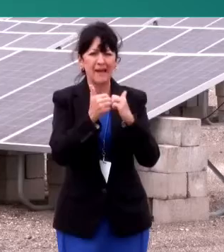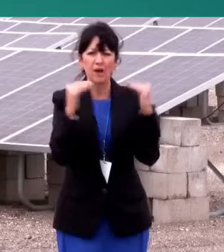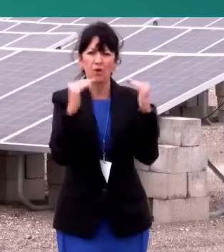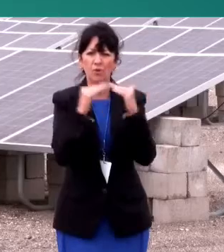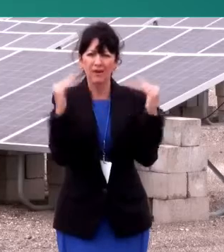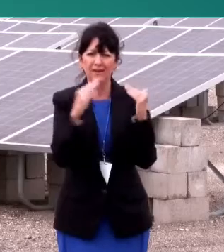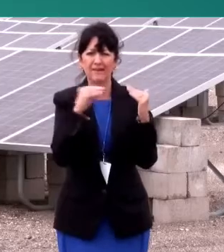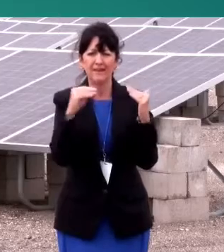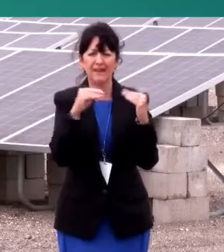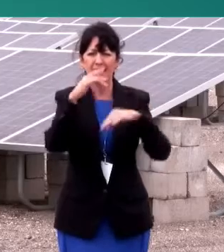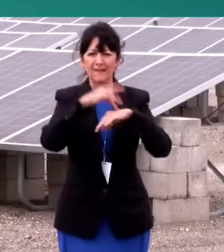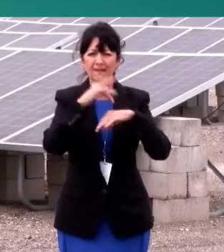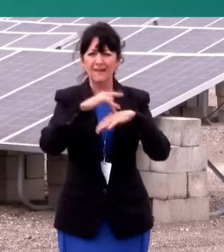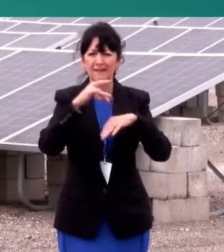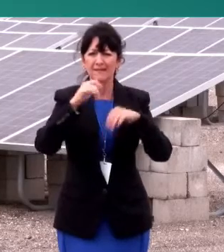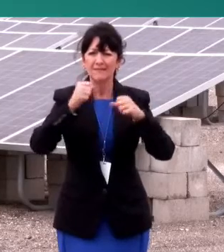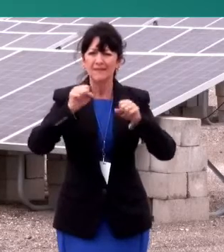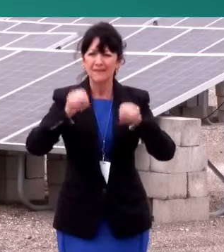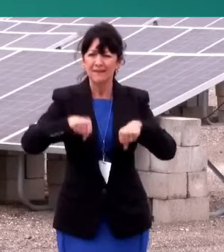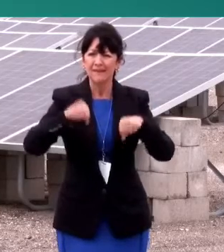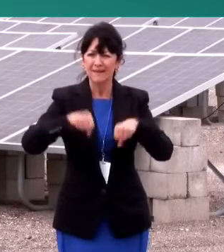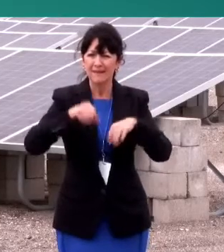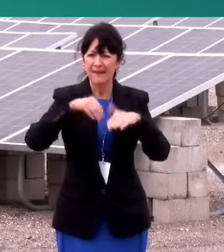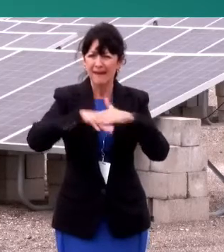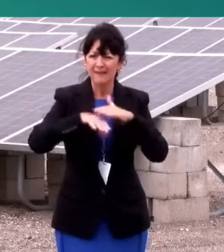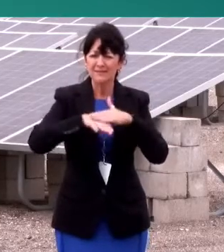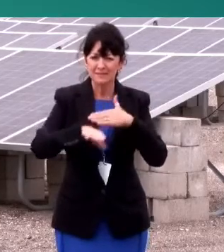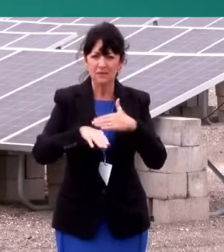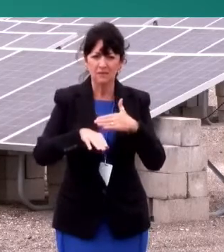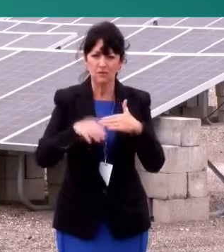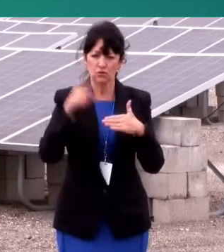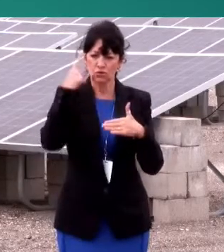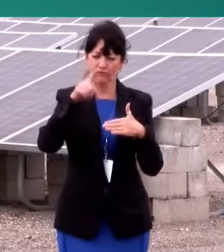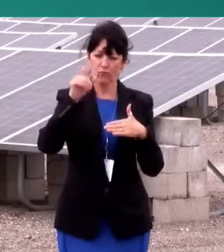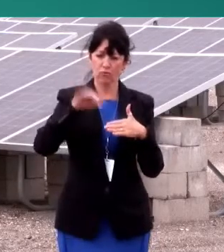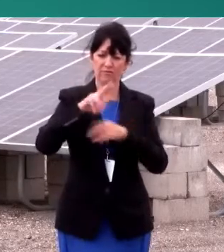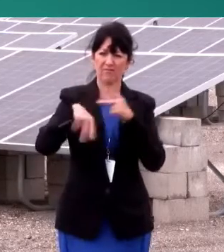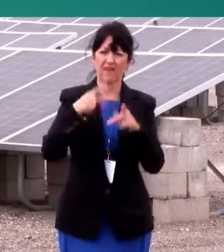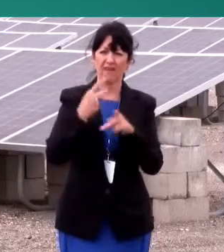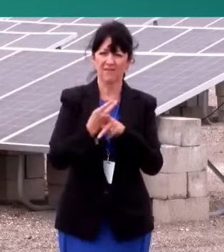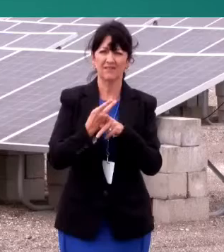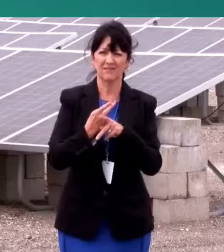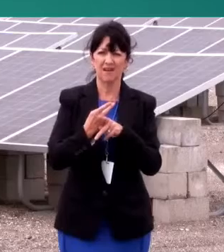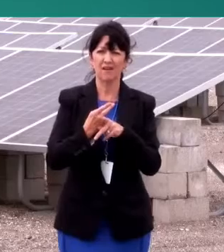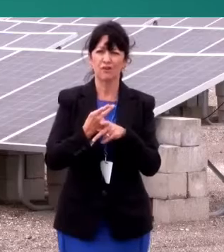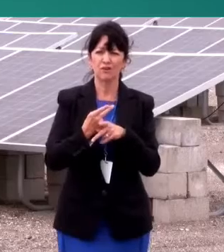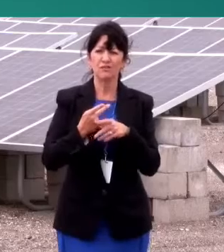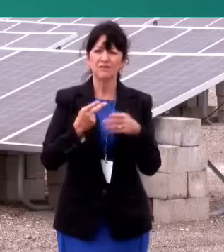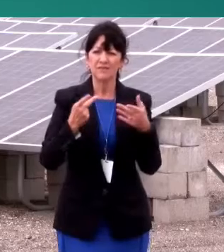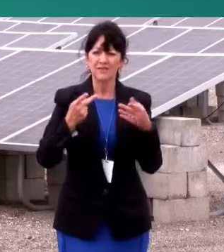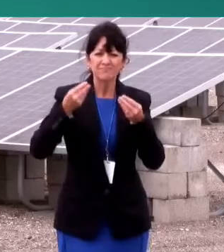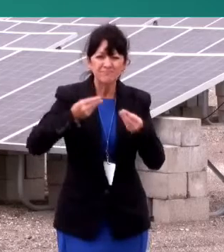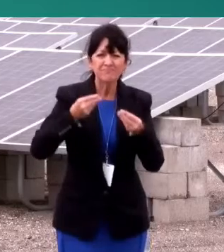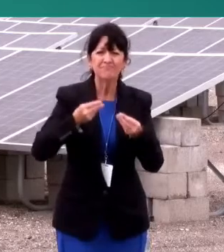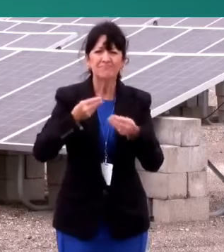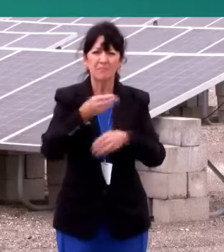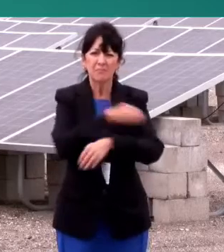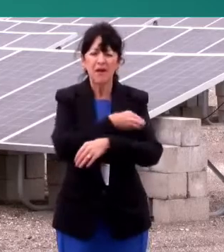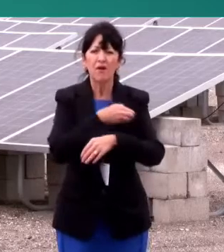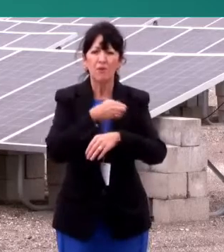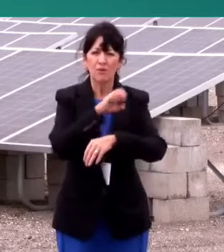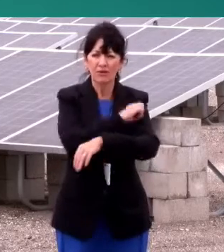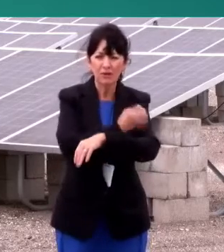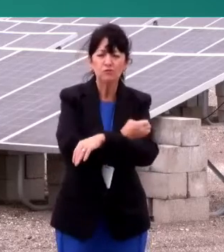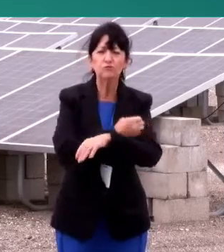renewable energy. We saw the opportunity that community solar provided to bring equity and access to